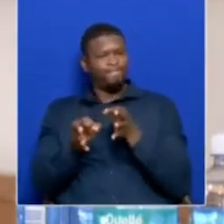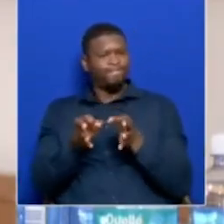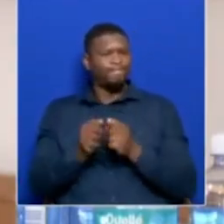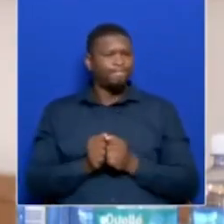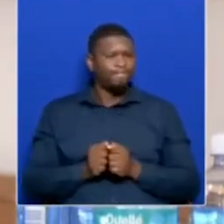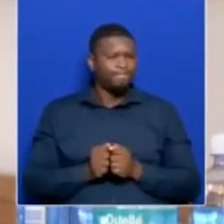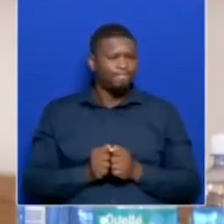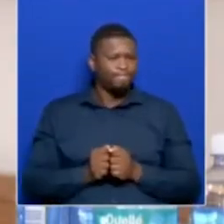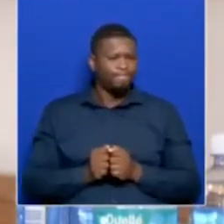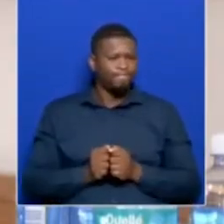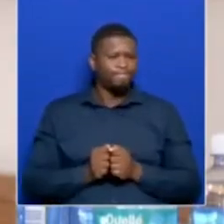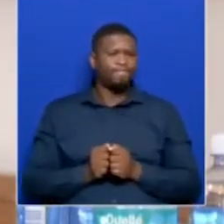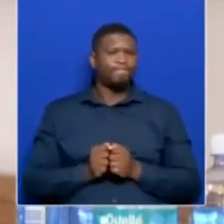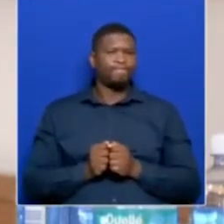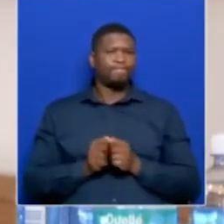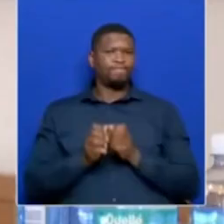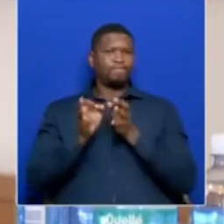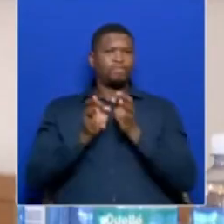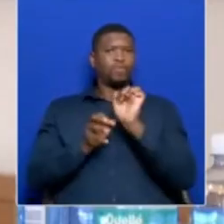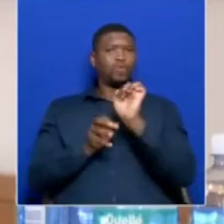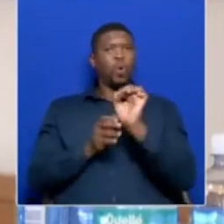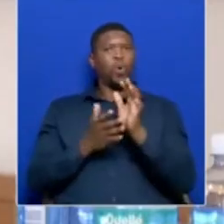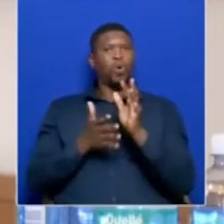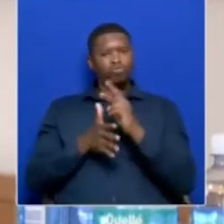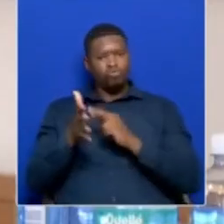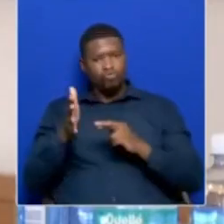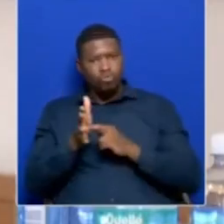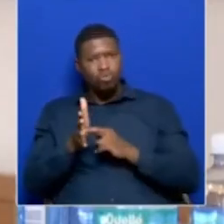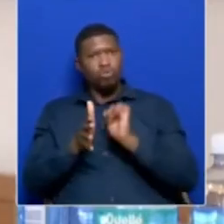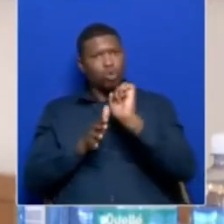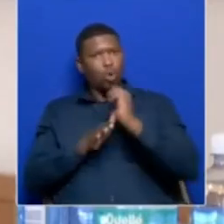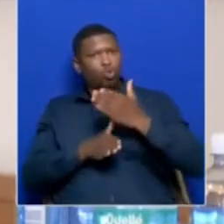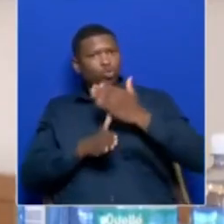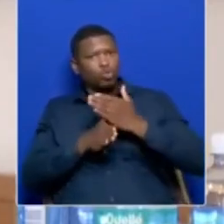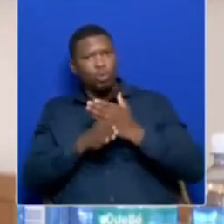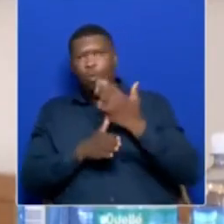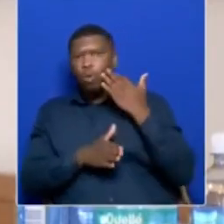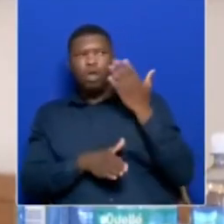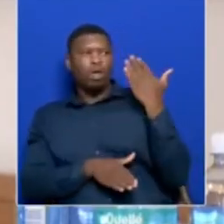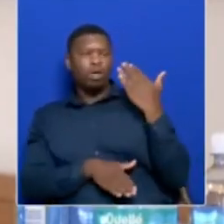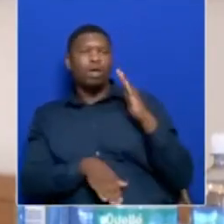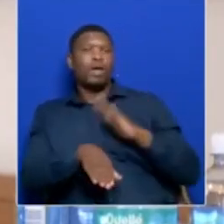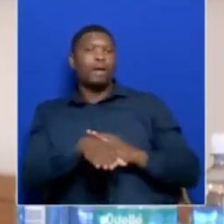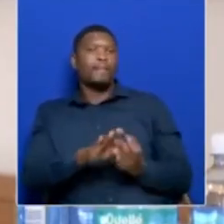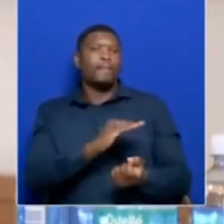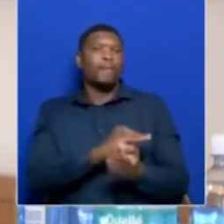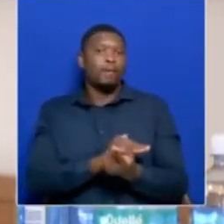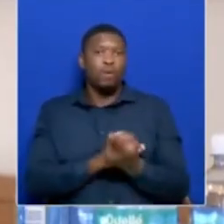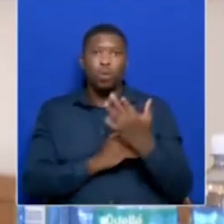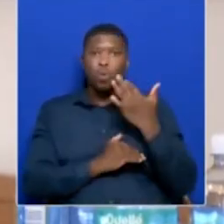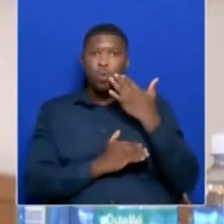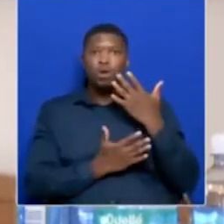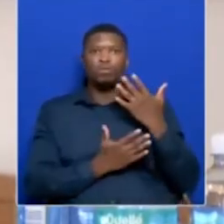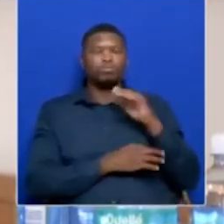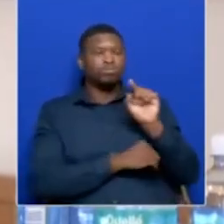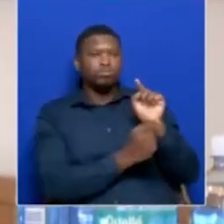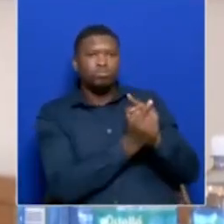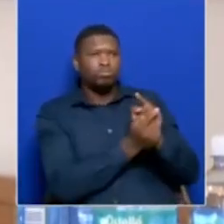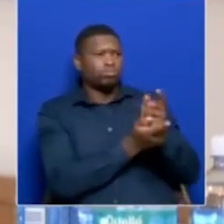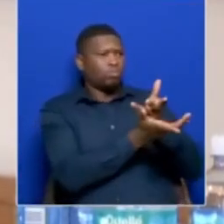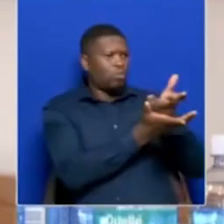your job at the time was when you had these interactions with the people you